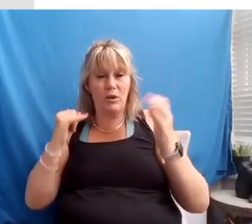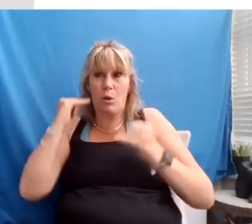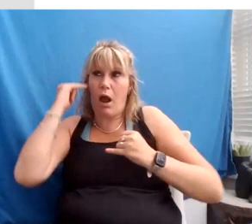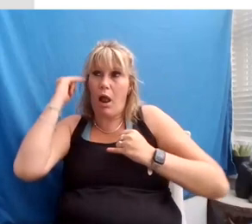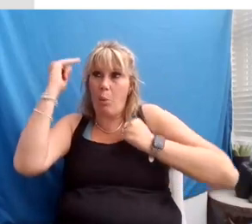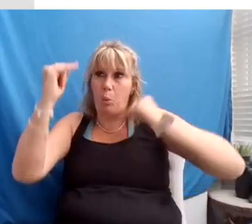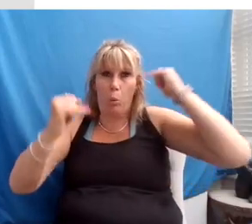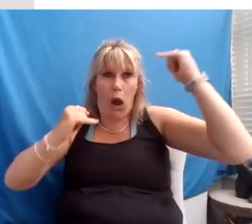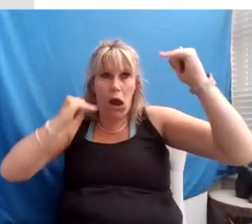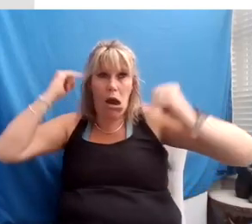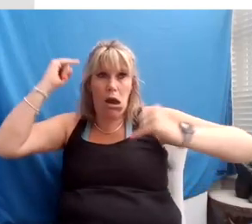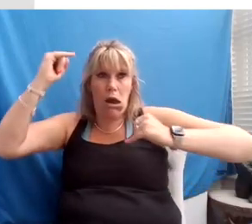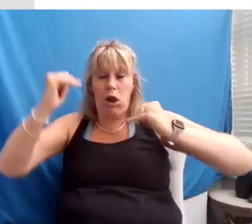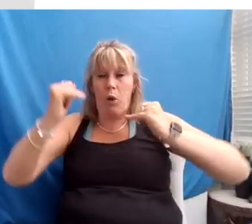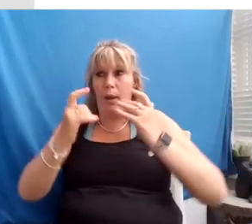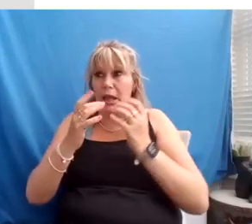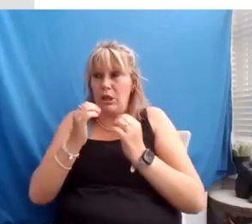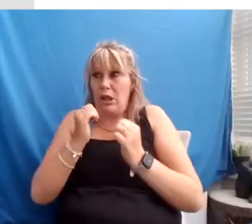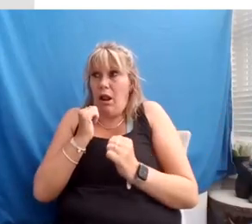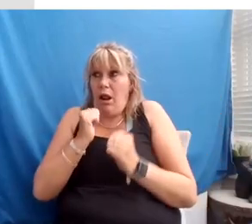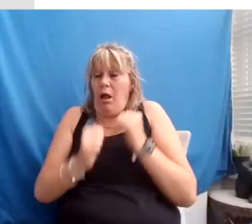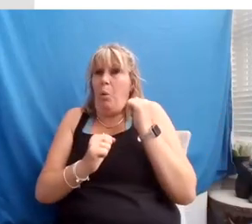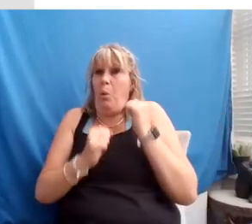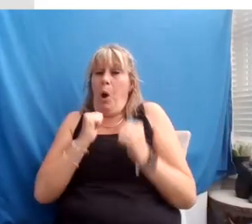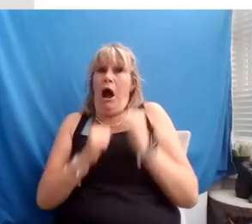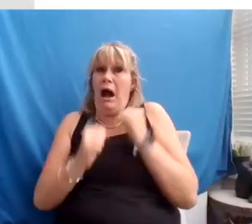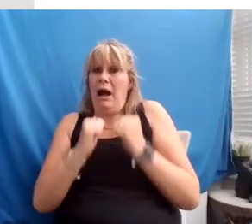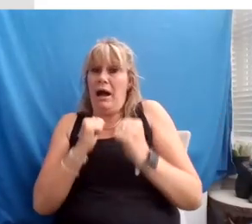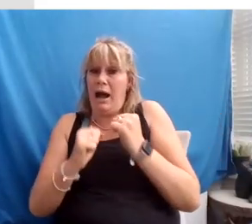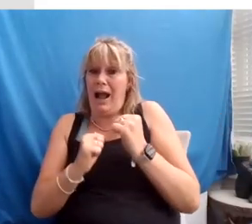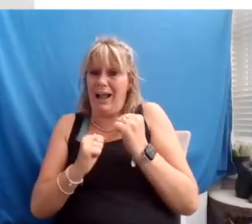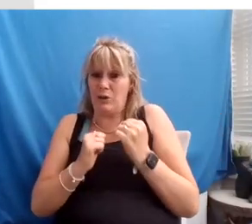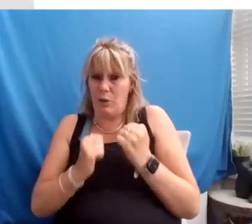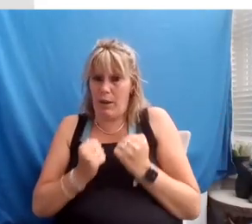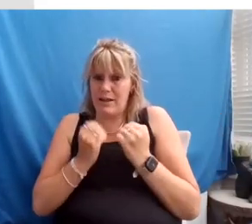that. So you're sort of in the middle of it.